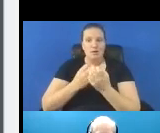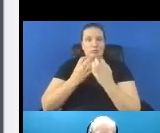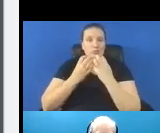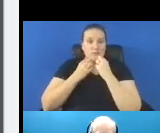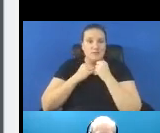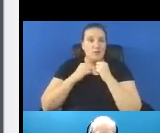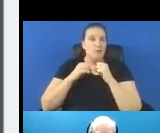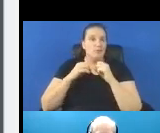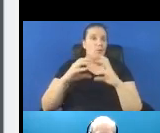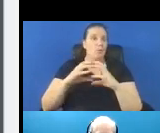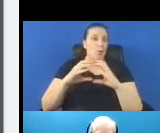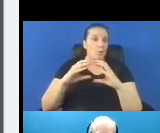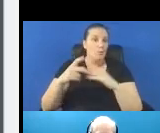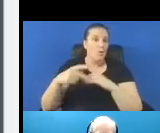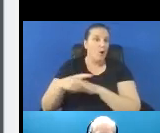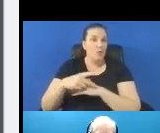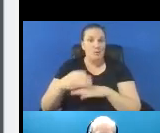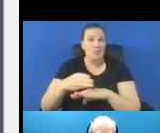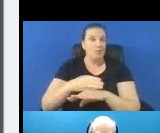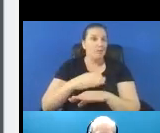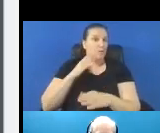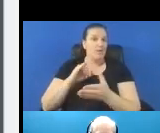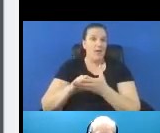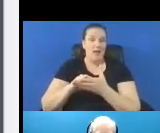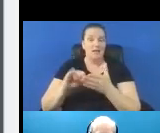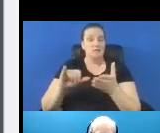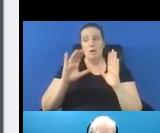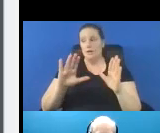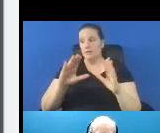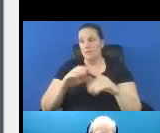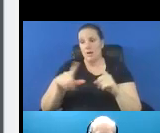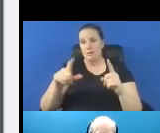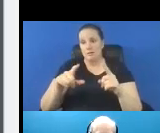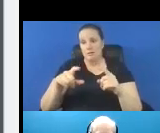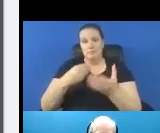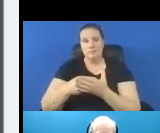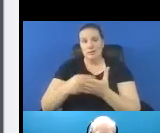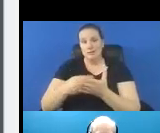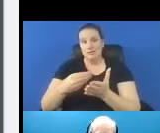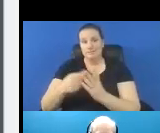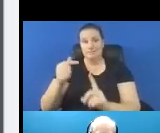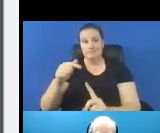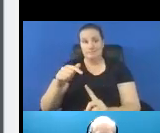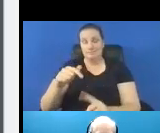or the improvement of ones that need it is great, but it's all money. Okay.